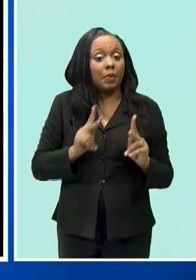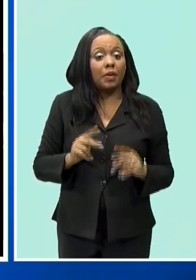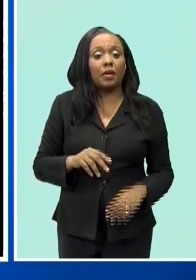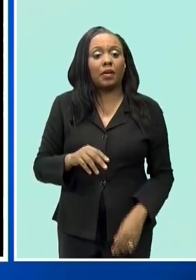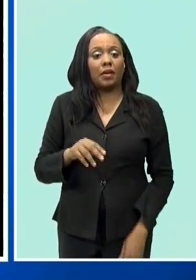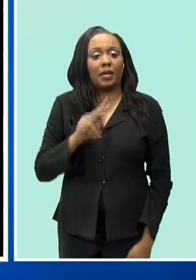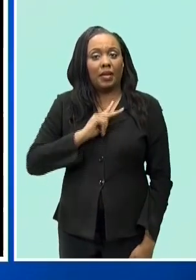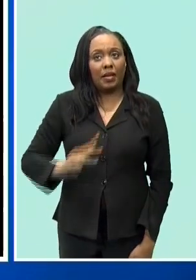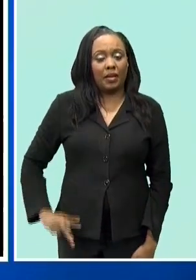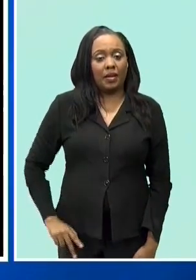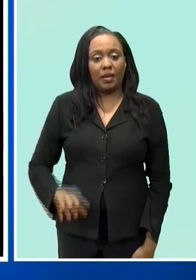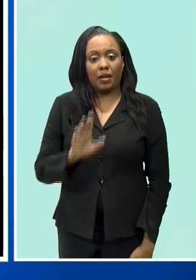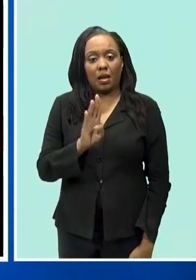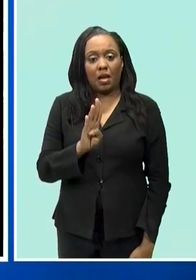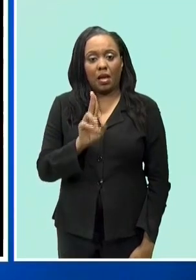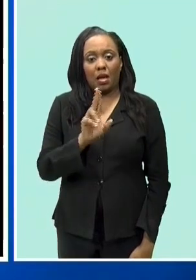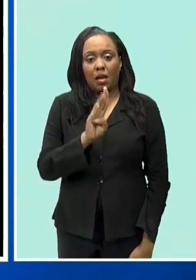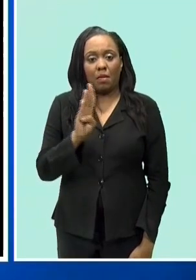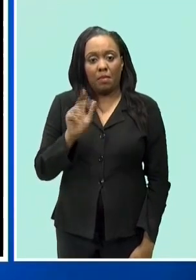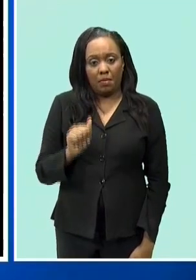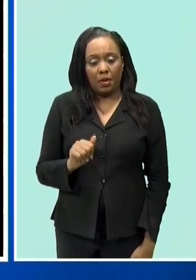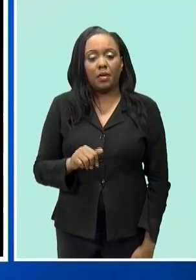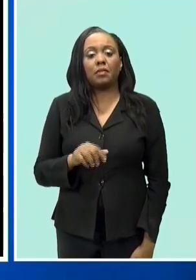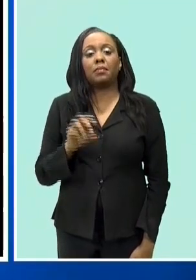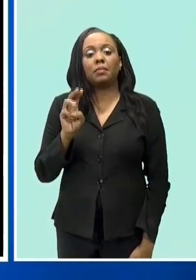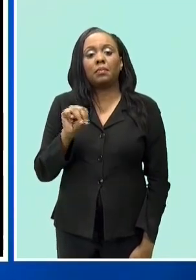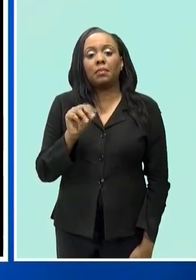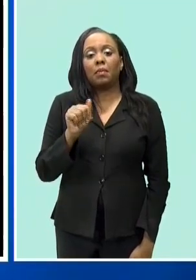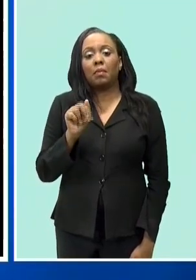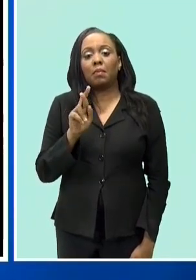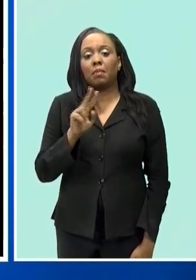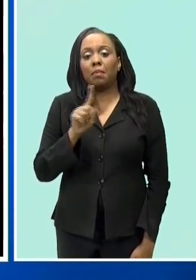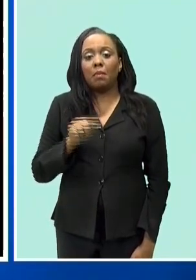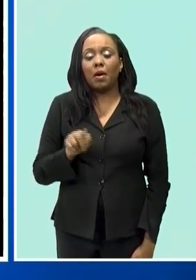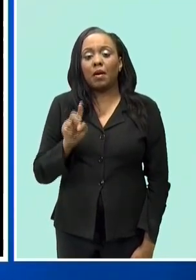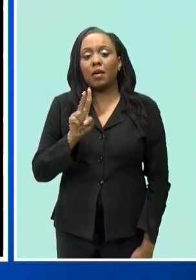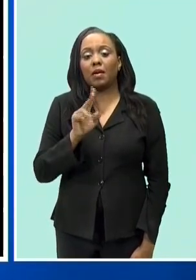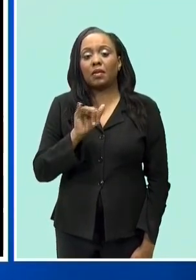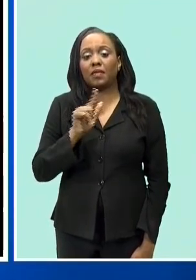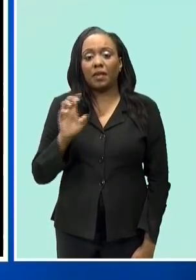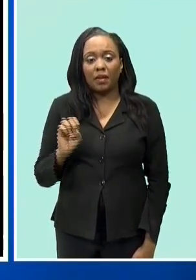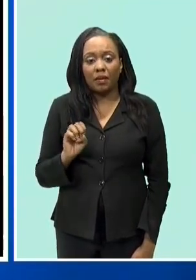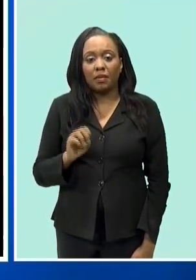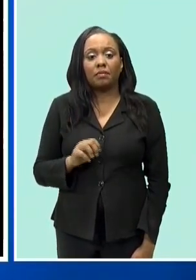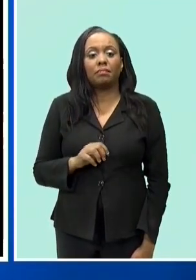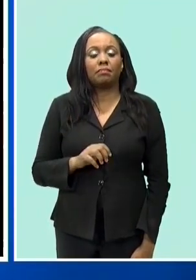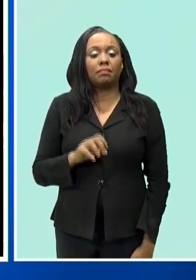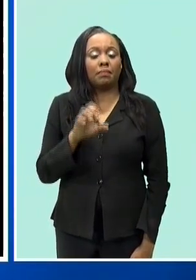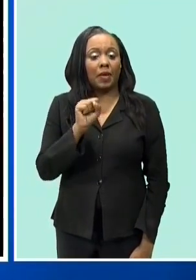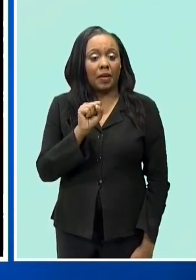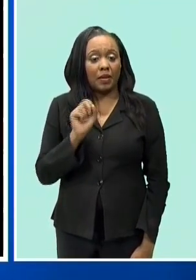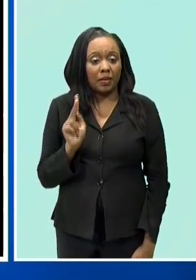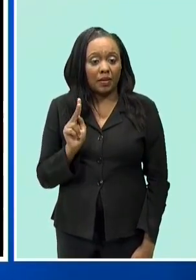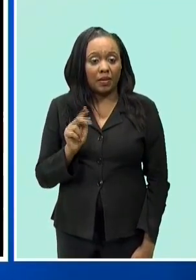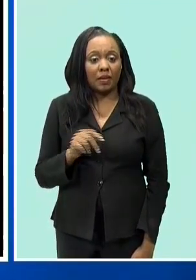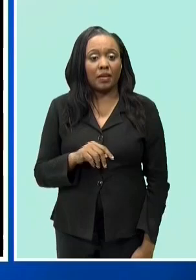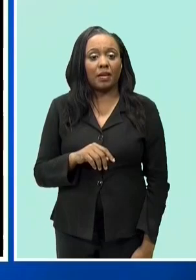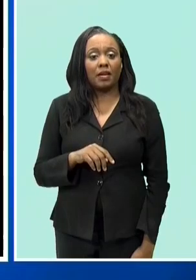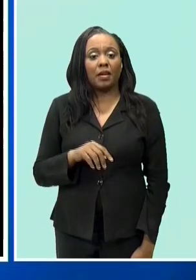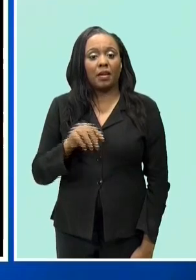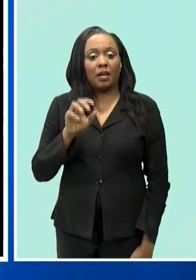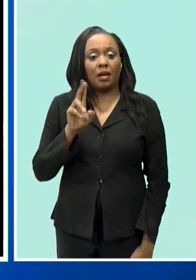Mara Rose, Marsville, Mole, Sita the lyrical diva, SK, Subans and Mighty,